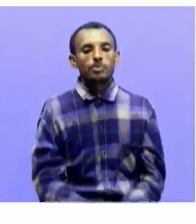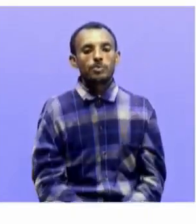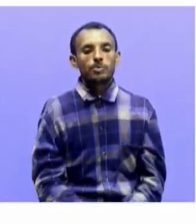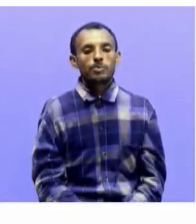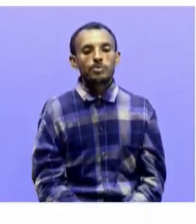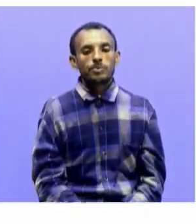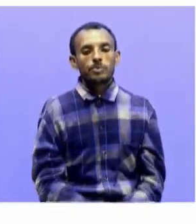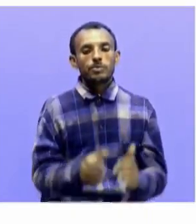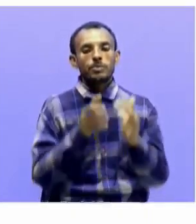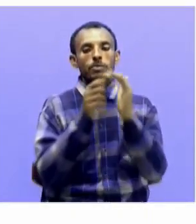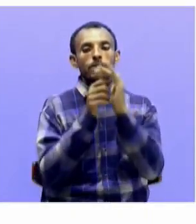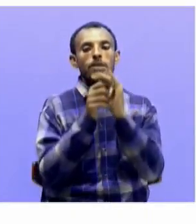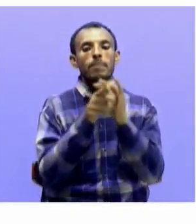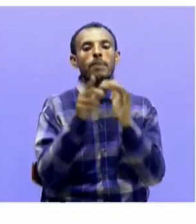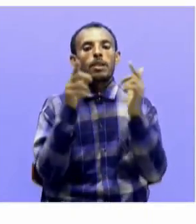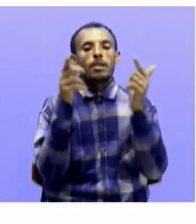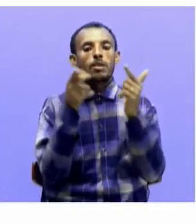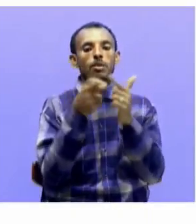2.